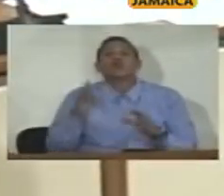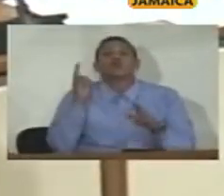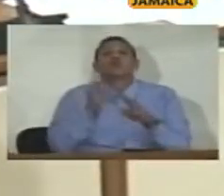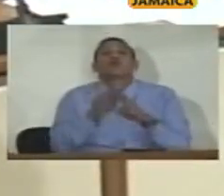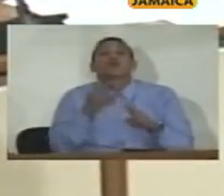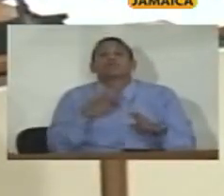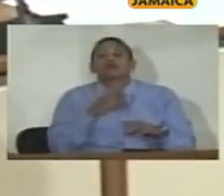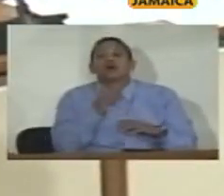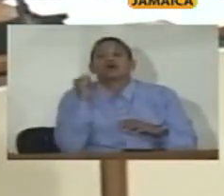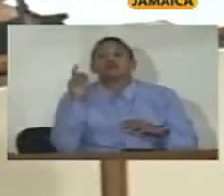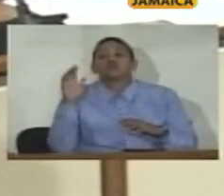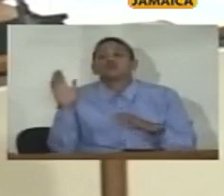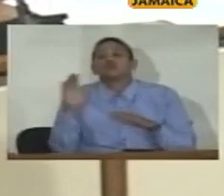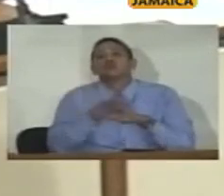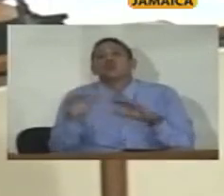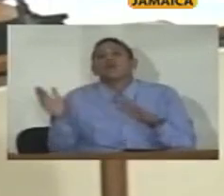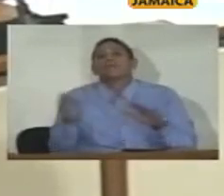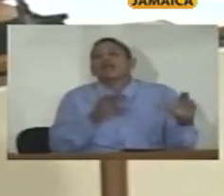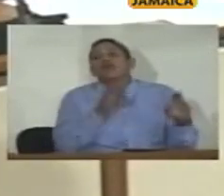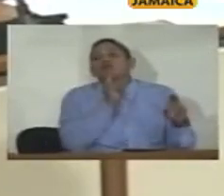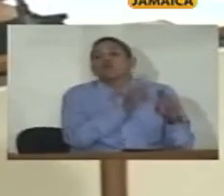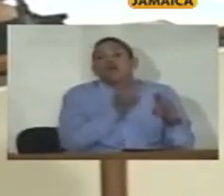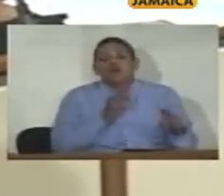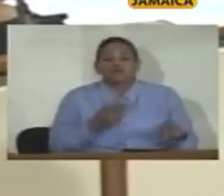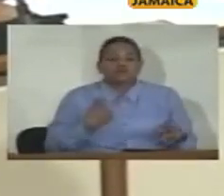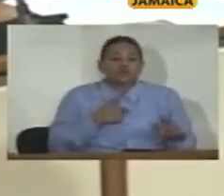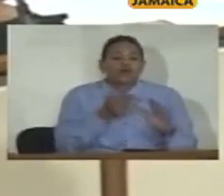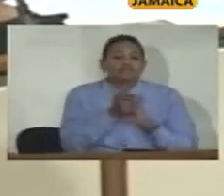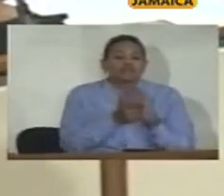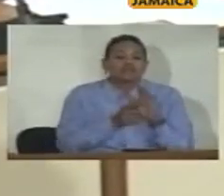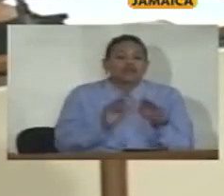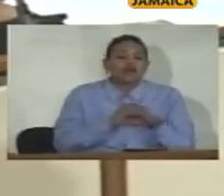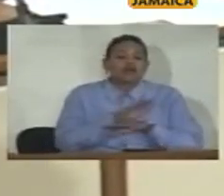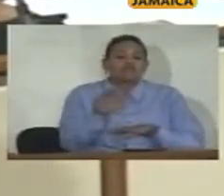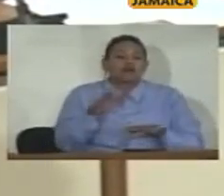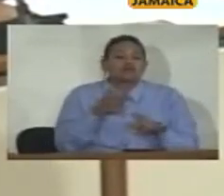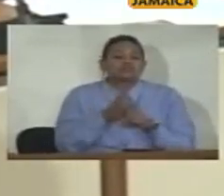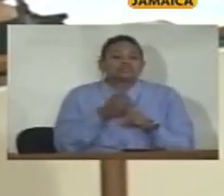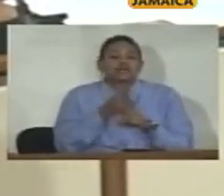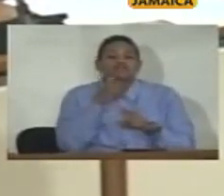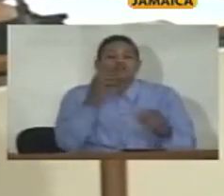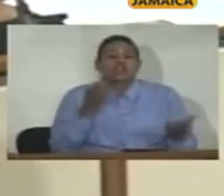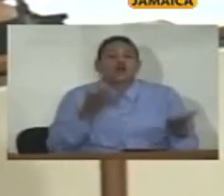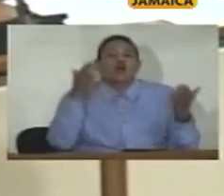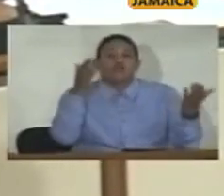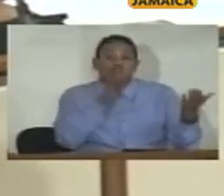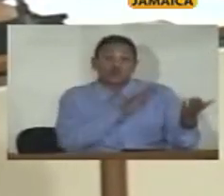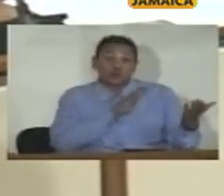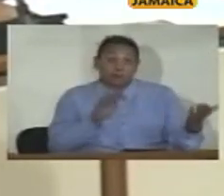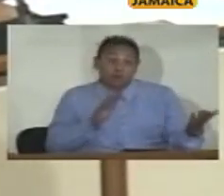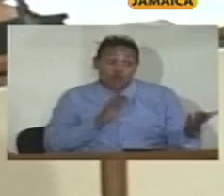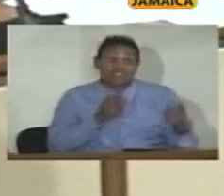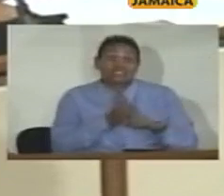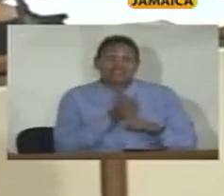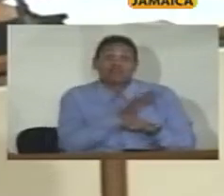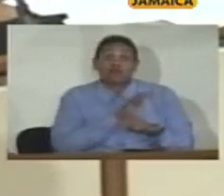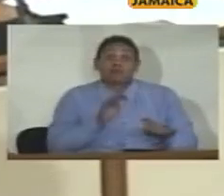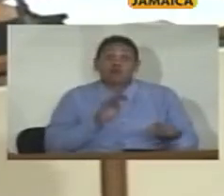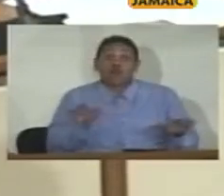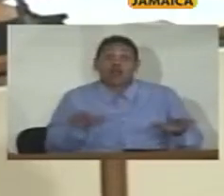any names. So we do have legal advice that is offered to the board, and the board has